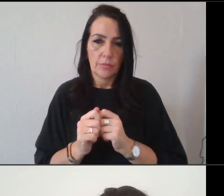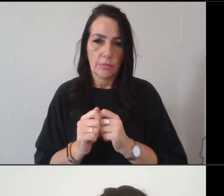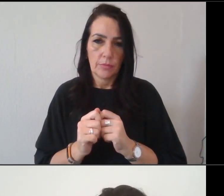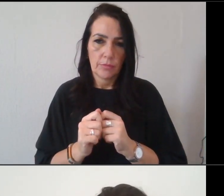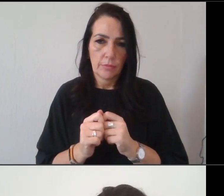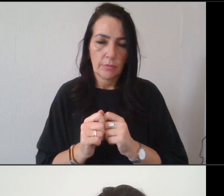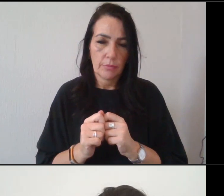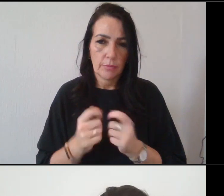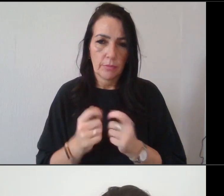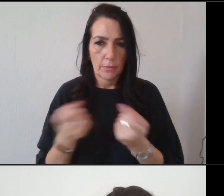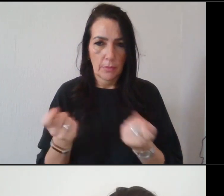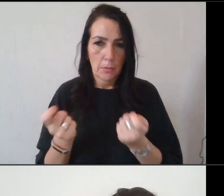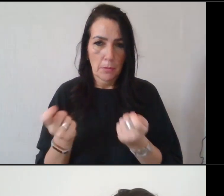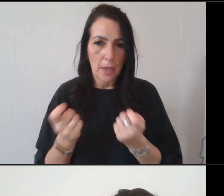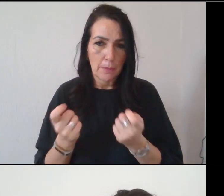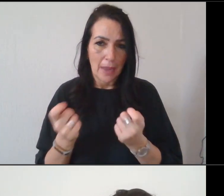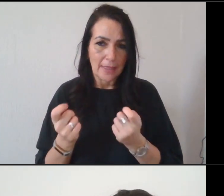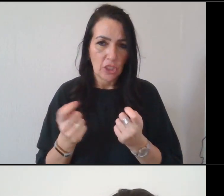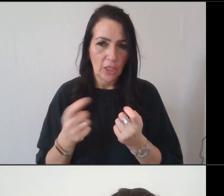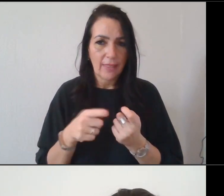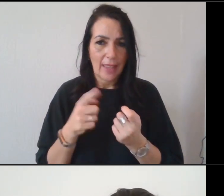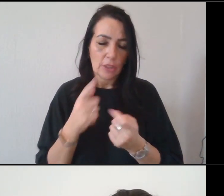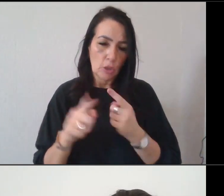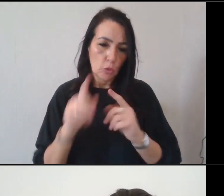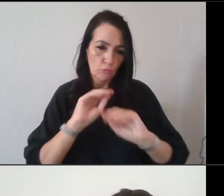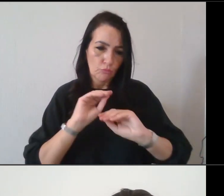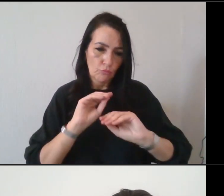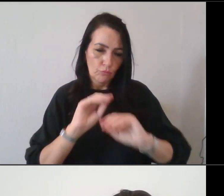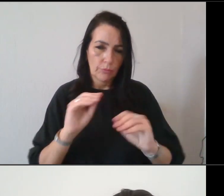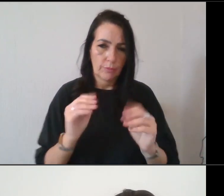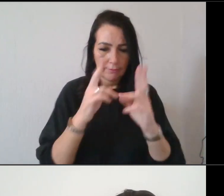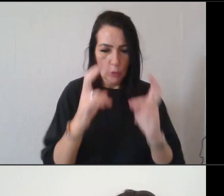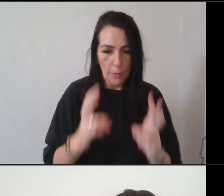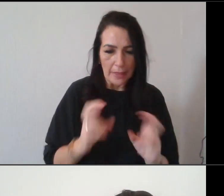sort of managing that side of things. I